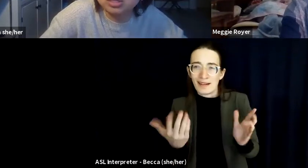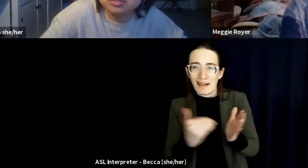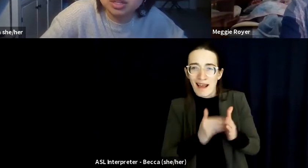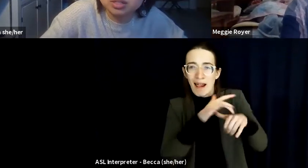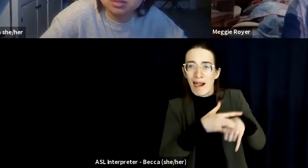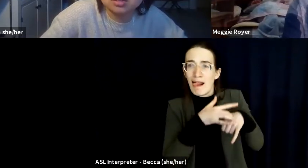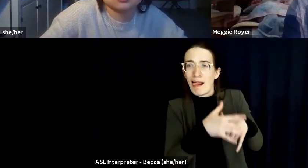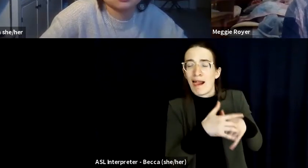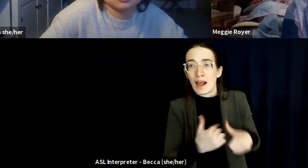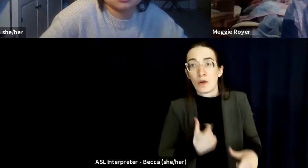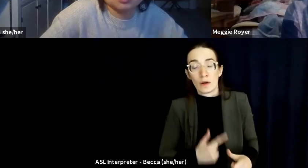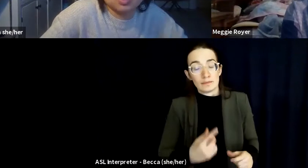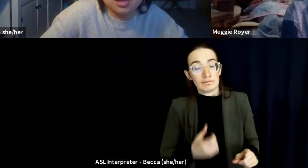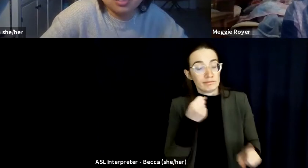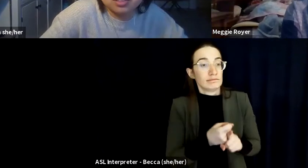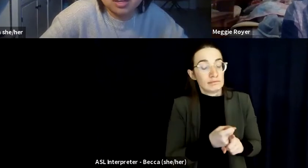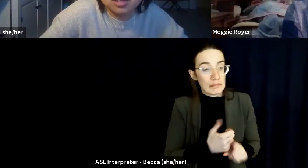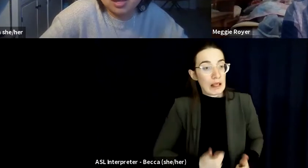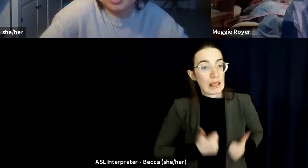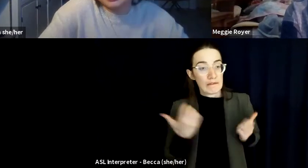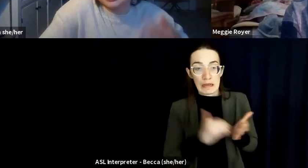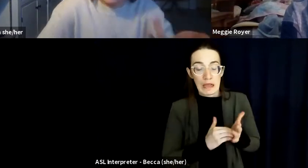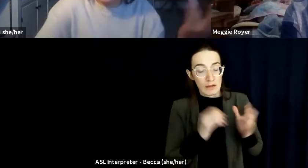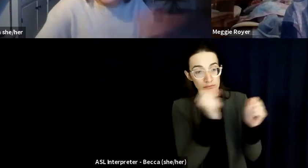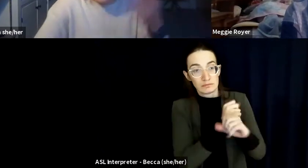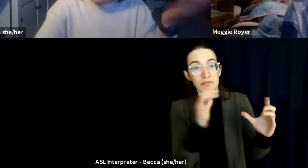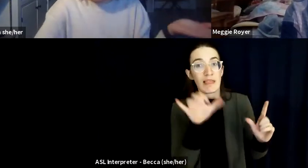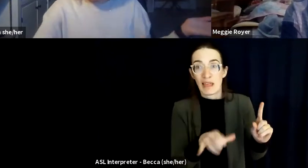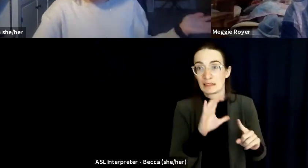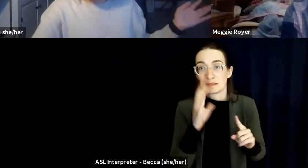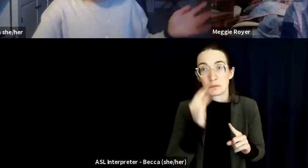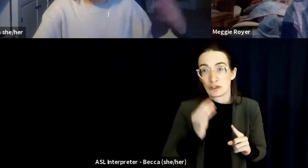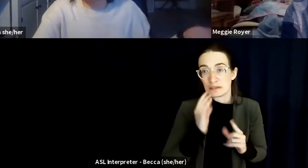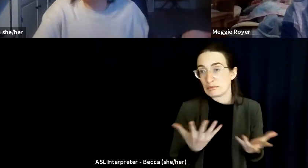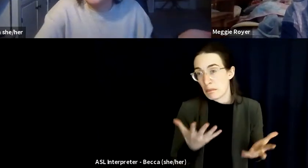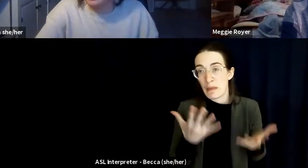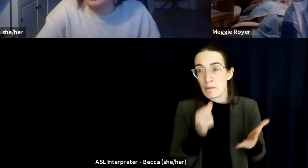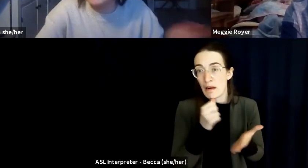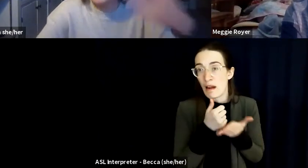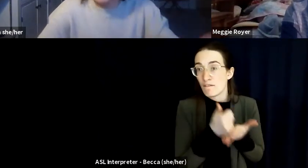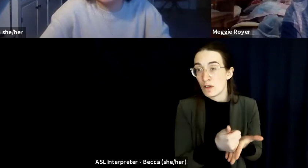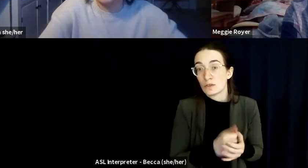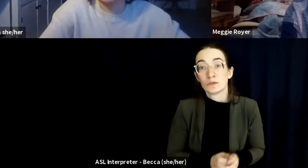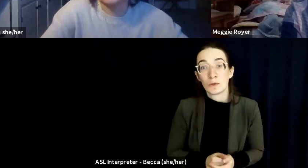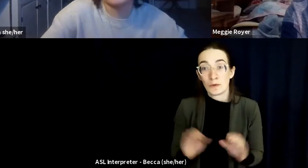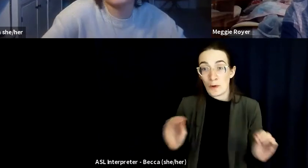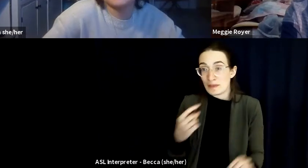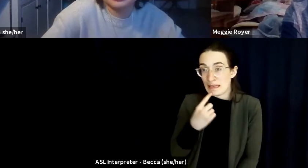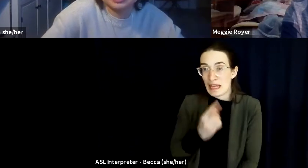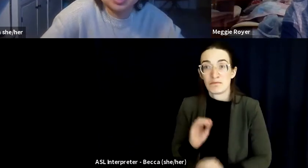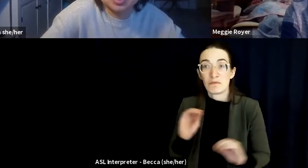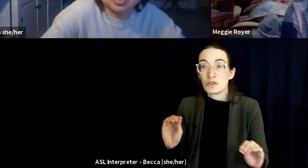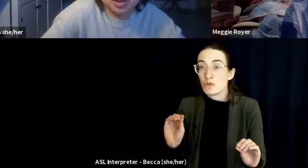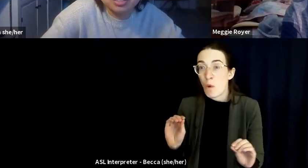or relive it. So I think that, it's interesting. No, absolutely no one said it was not useful at all. So I'm glad that